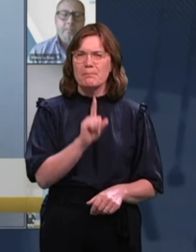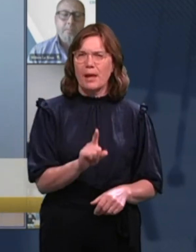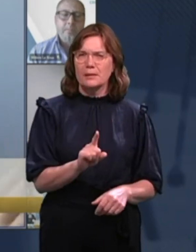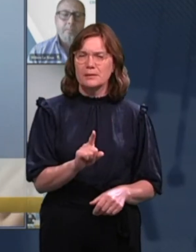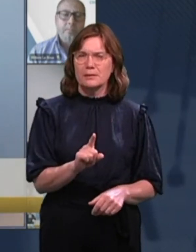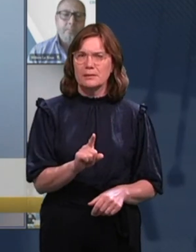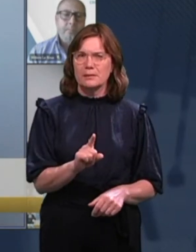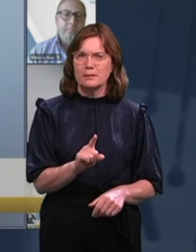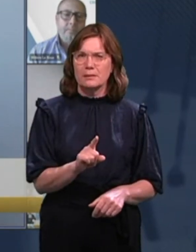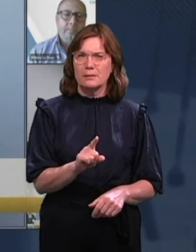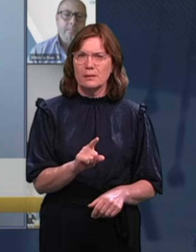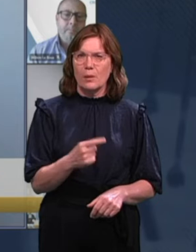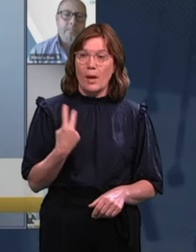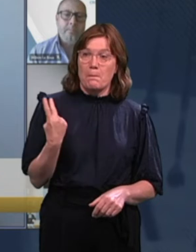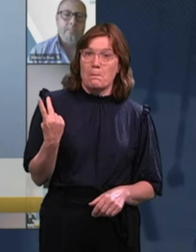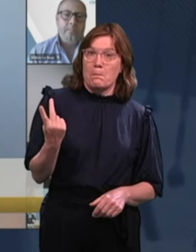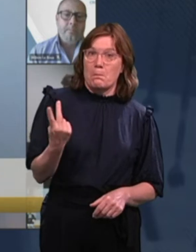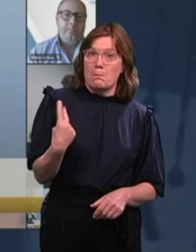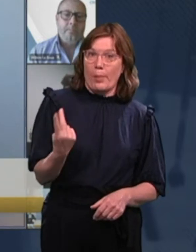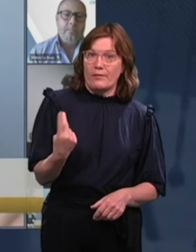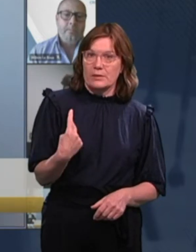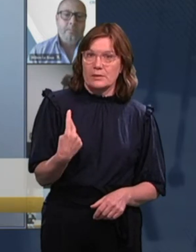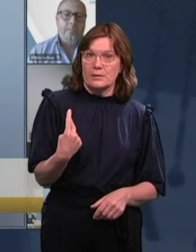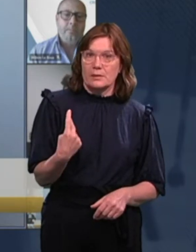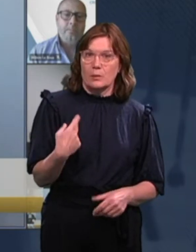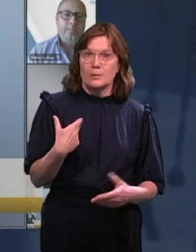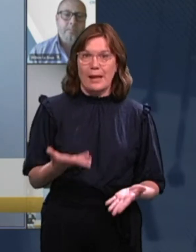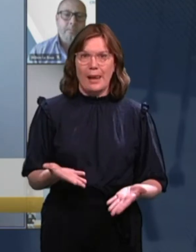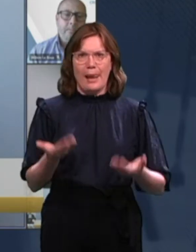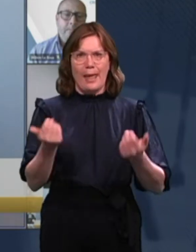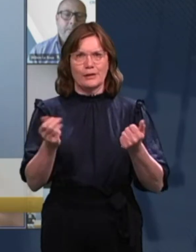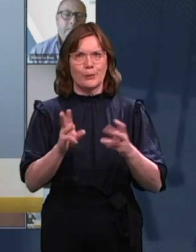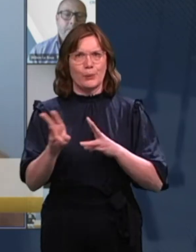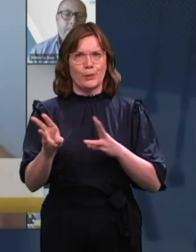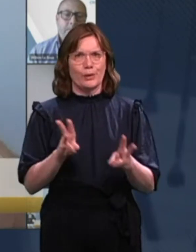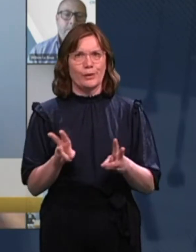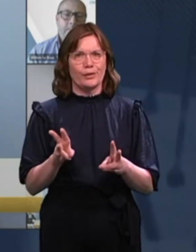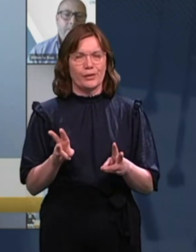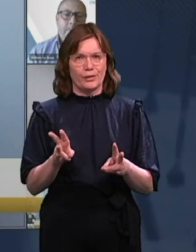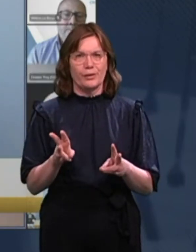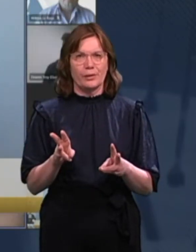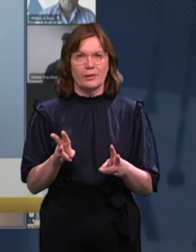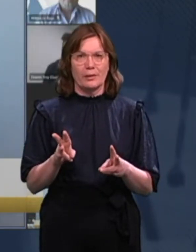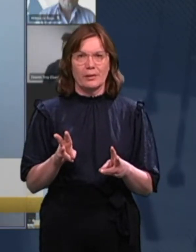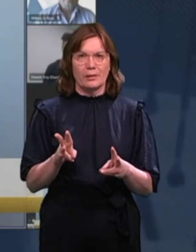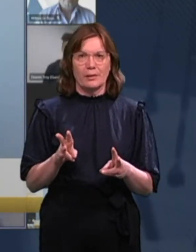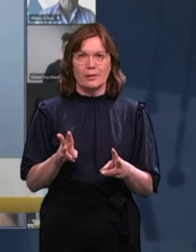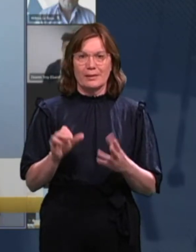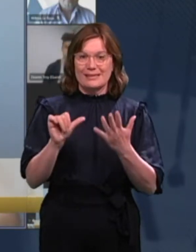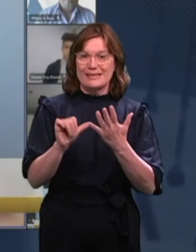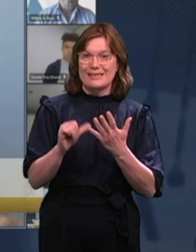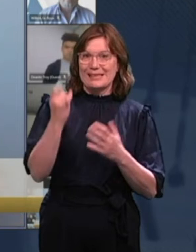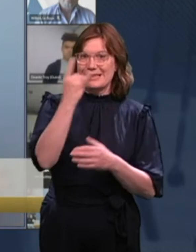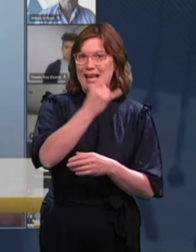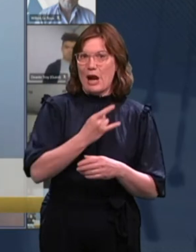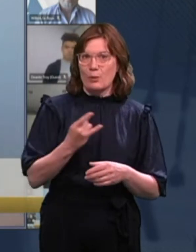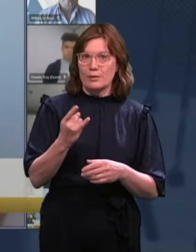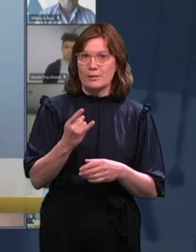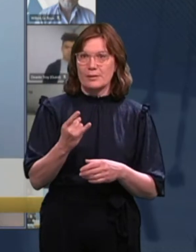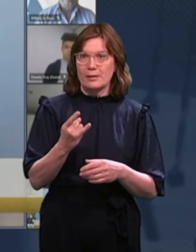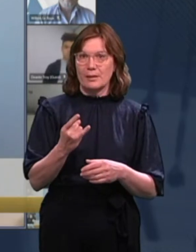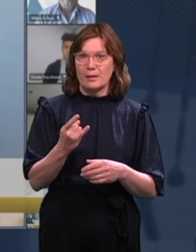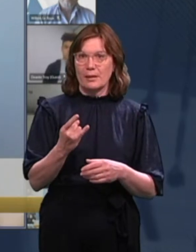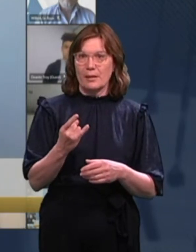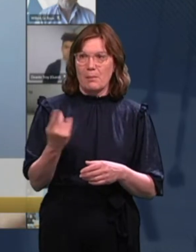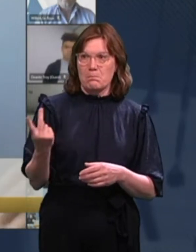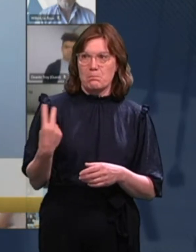it became the two of us, it was a much lighter workload. So it was like, 6 hours and everything was done, including final cleanup and